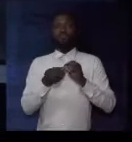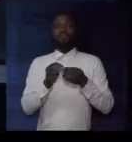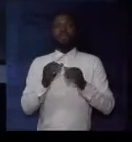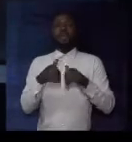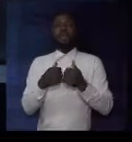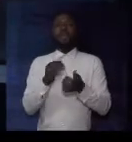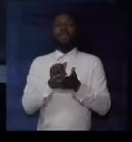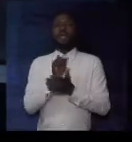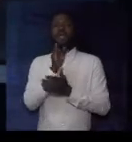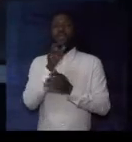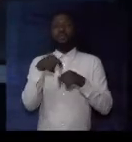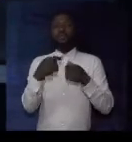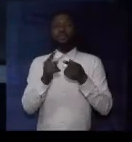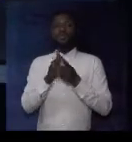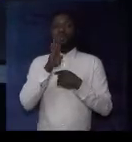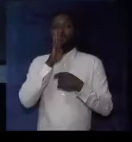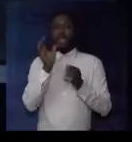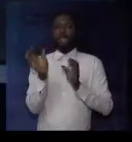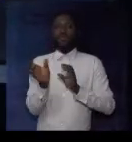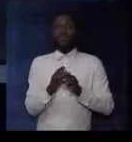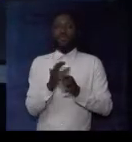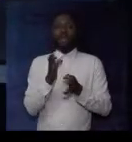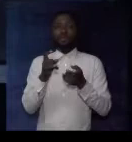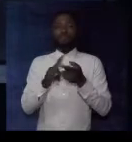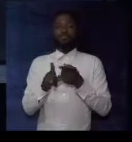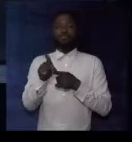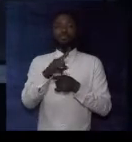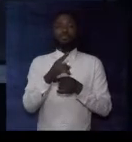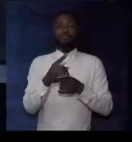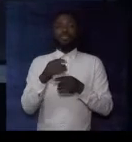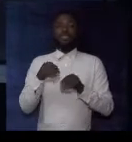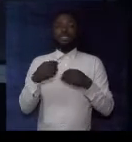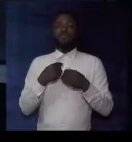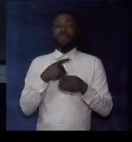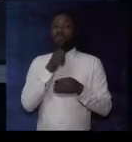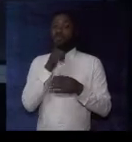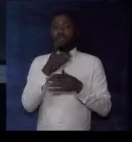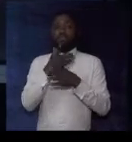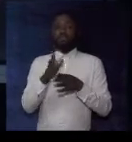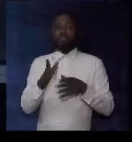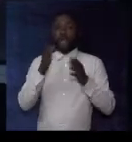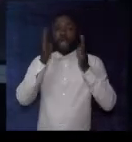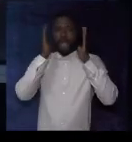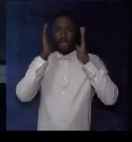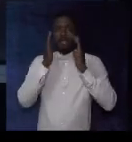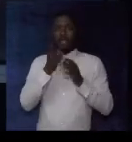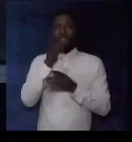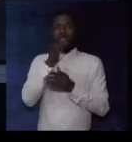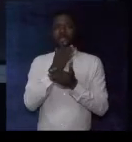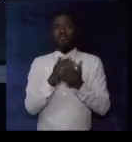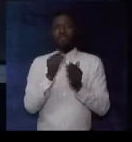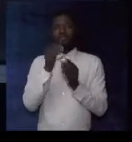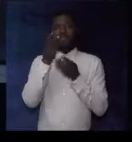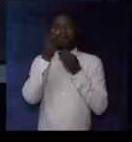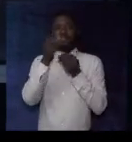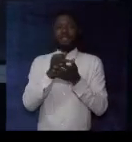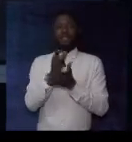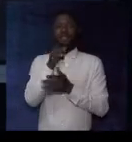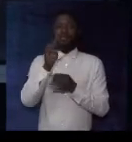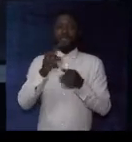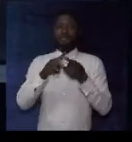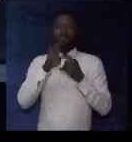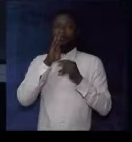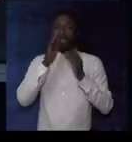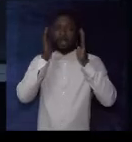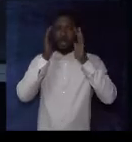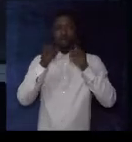going to be looking exactly at how that is going to be done. Now, I want you to give me your undivided attention, because there are some